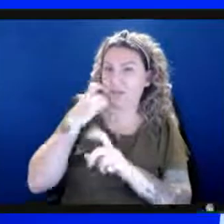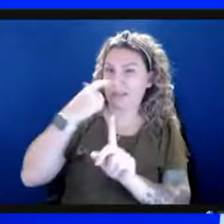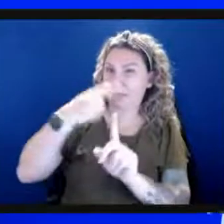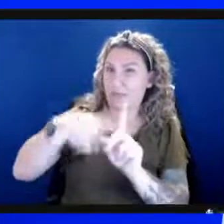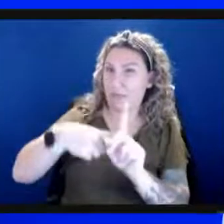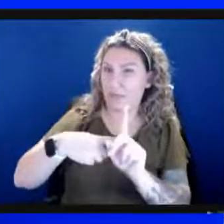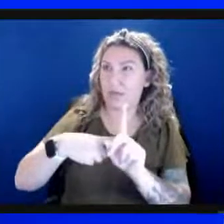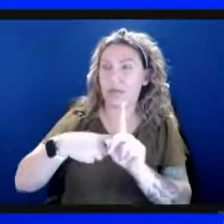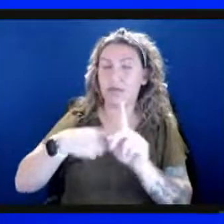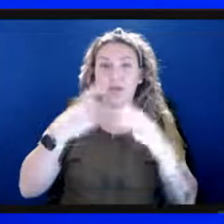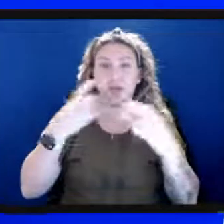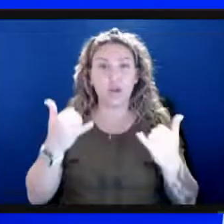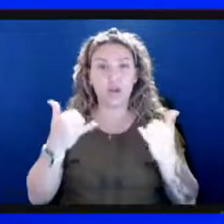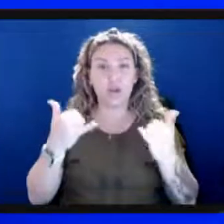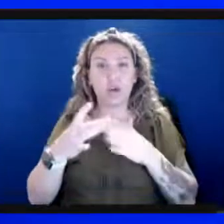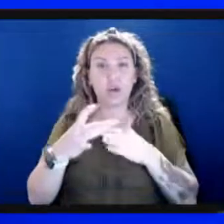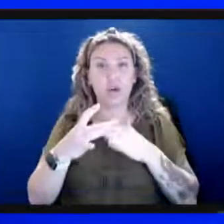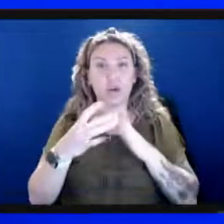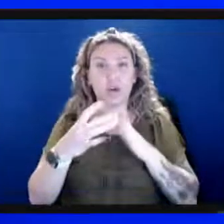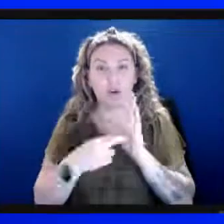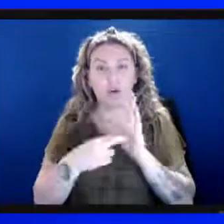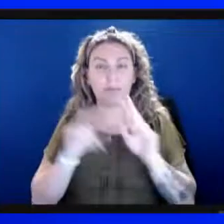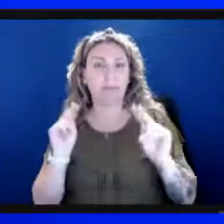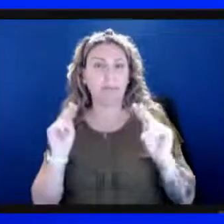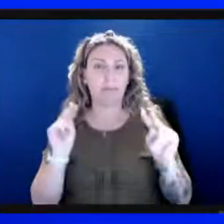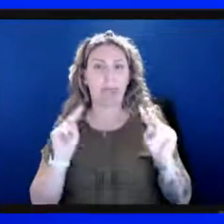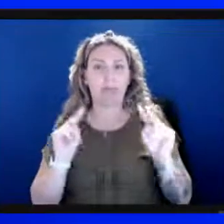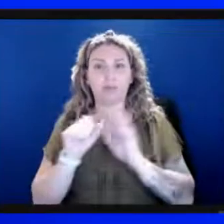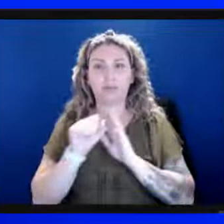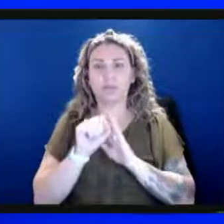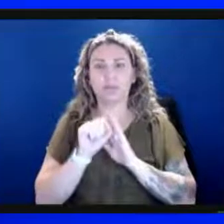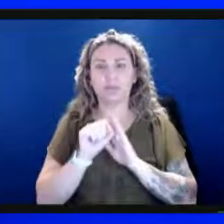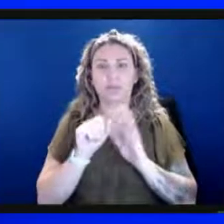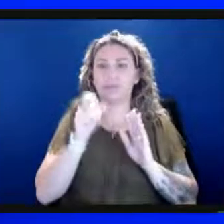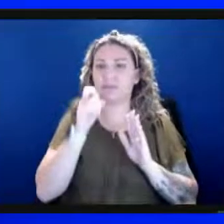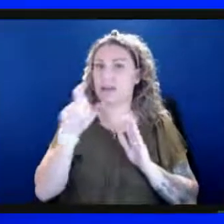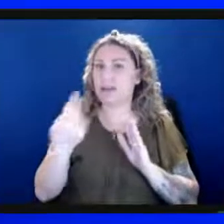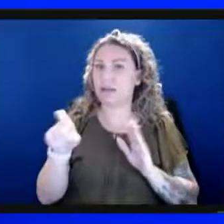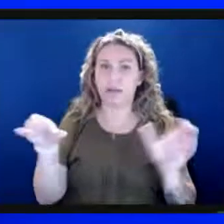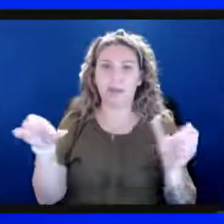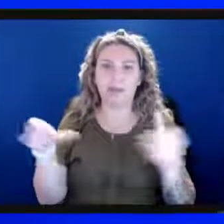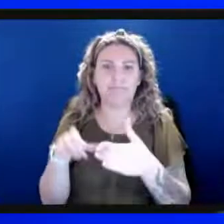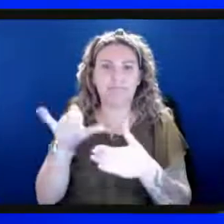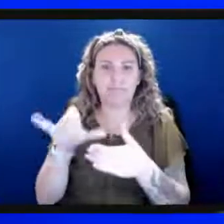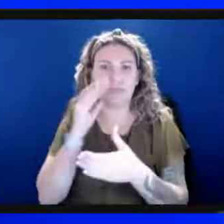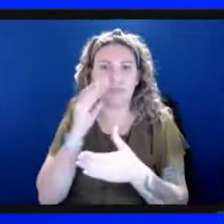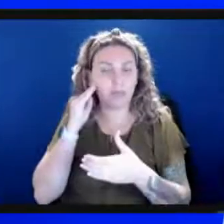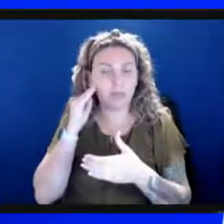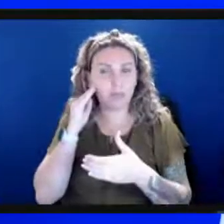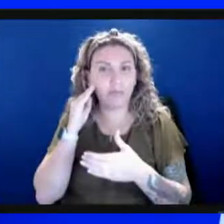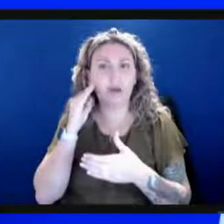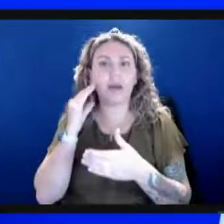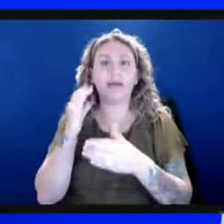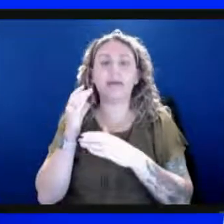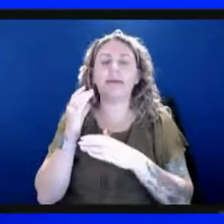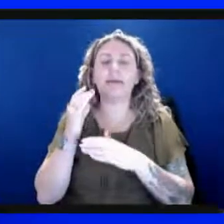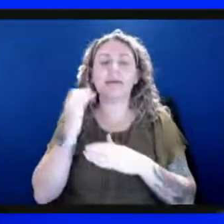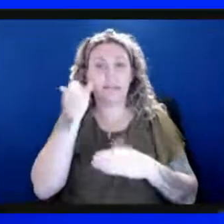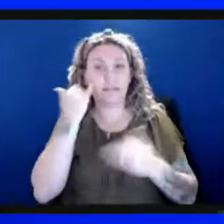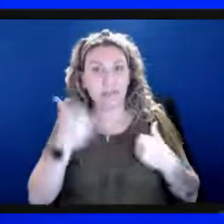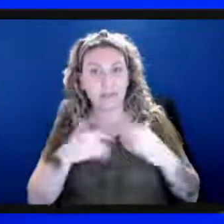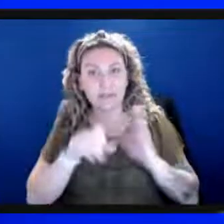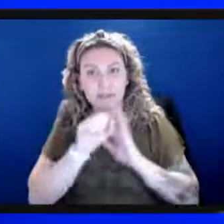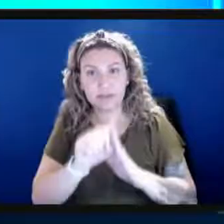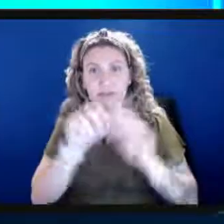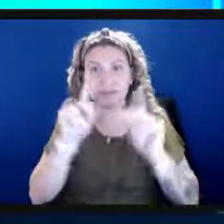guidance would suggest just monitor for symptoms. You are not having to quarantine. Obviously, if you get symptoms, test early and then